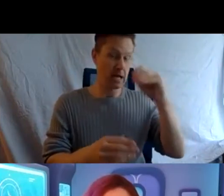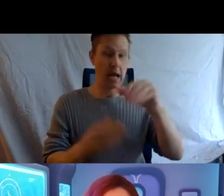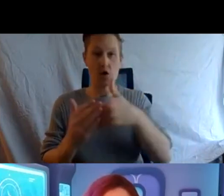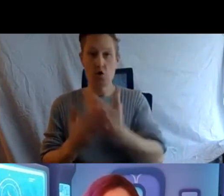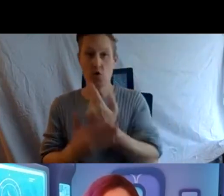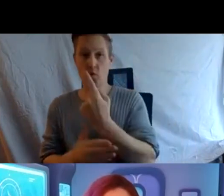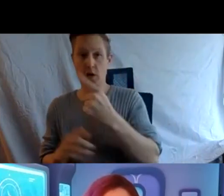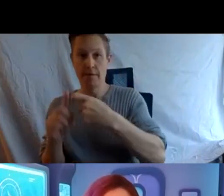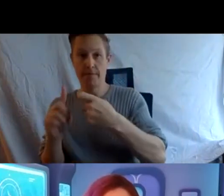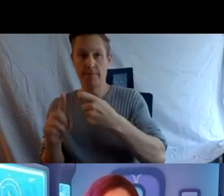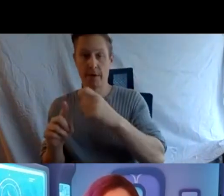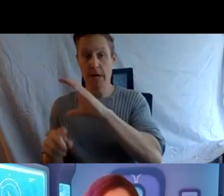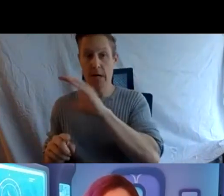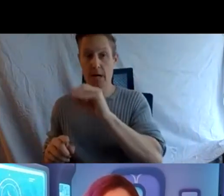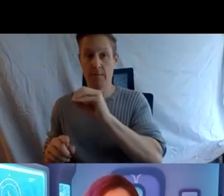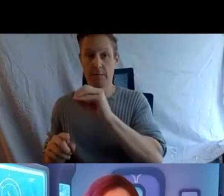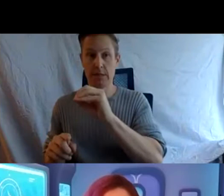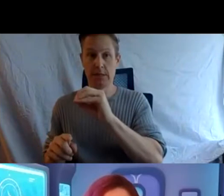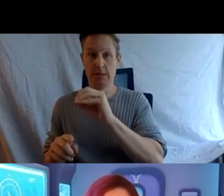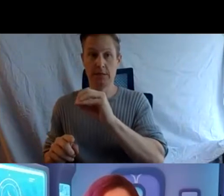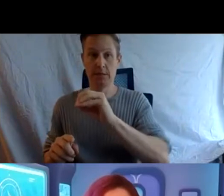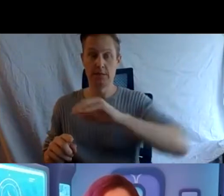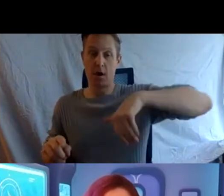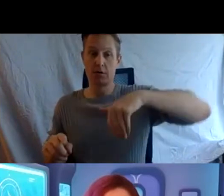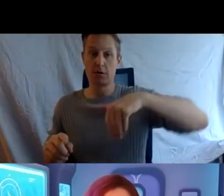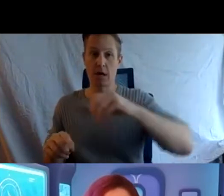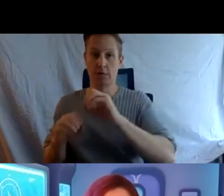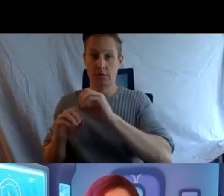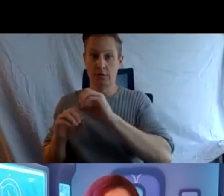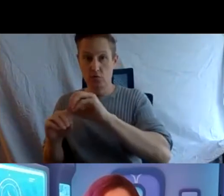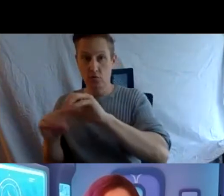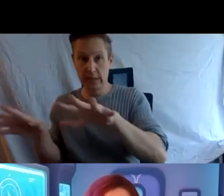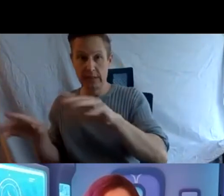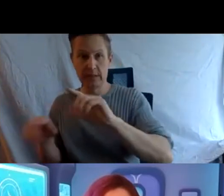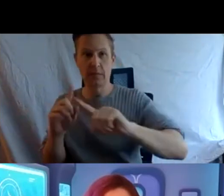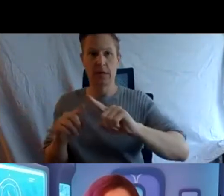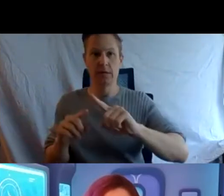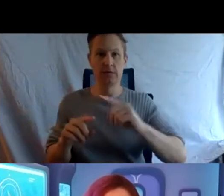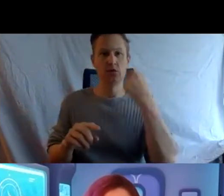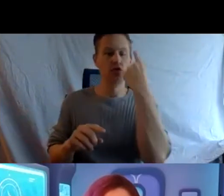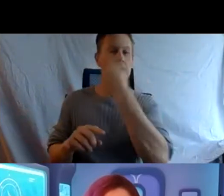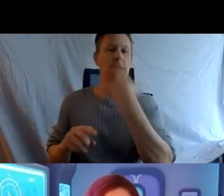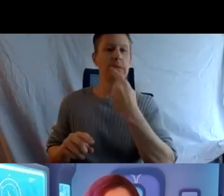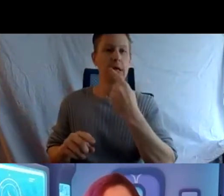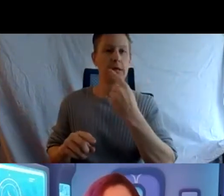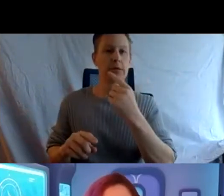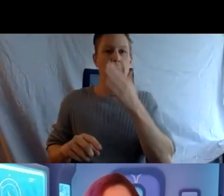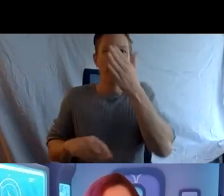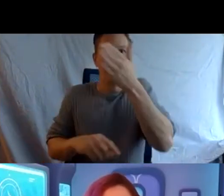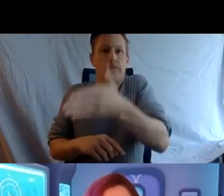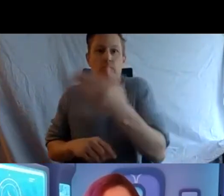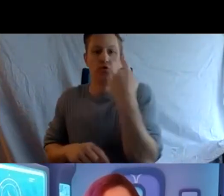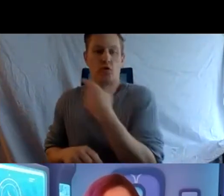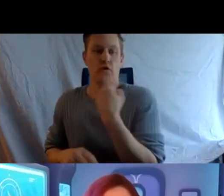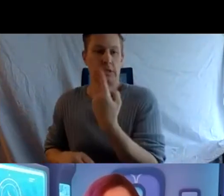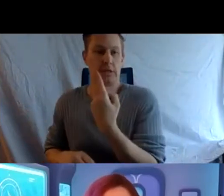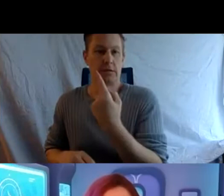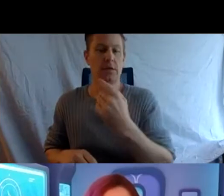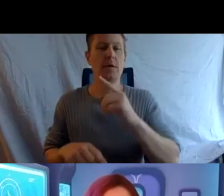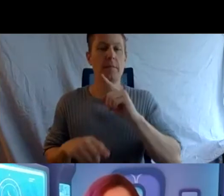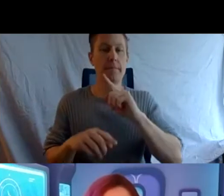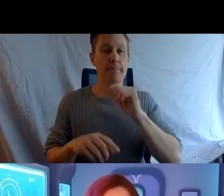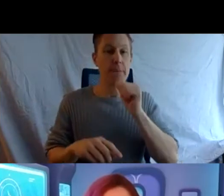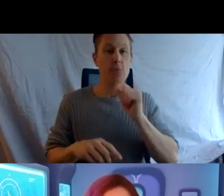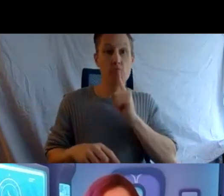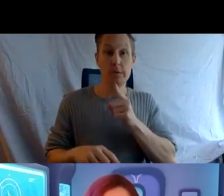know if it's been released yet, but it's very futuristic looking, but exists in the real world. So we really took an everyday